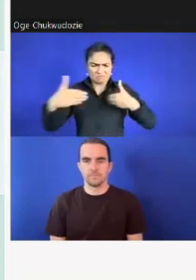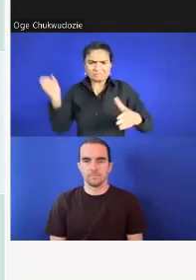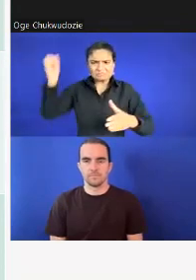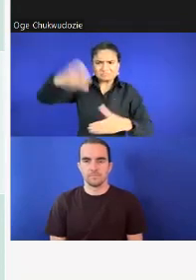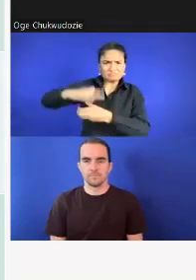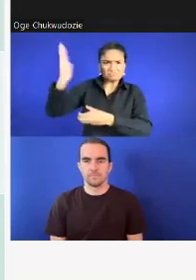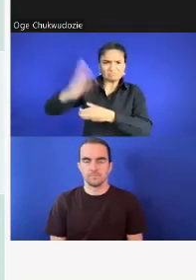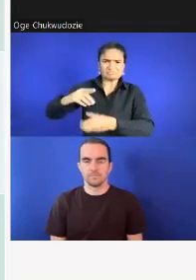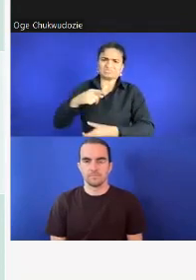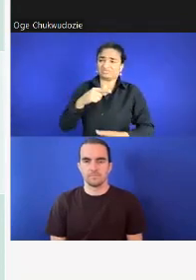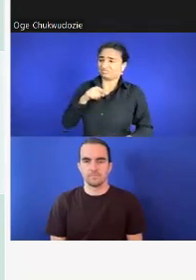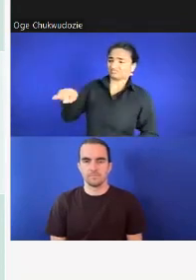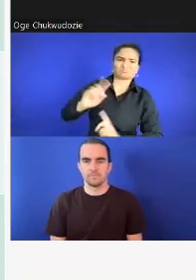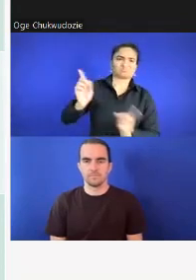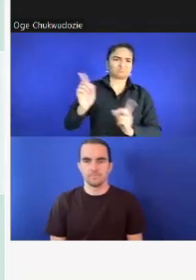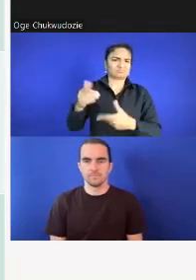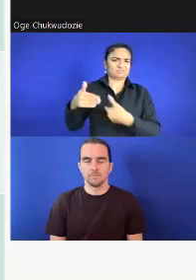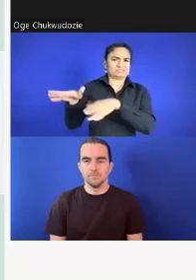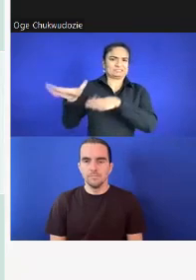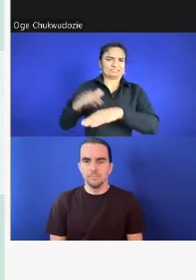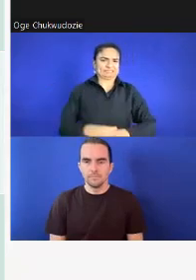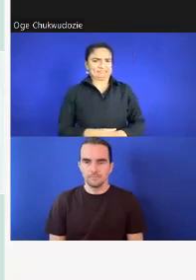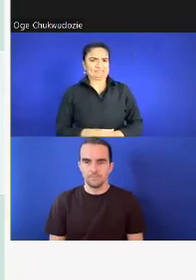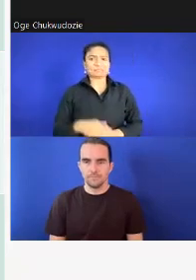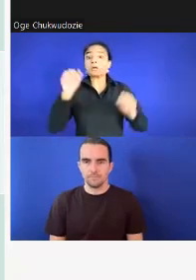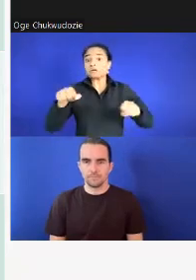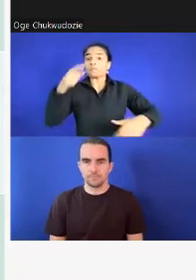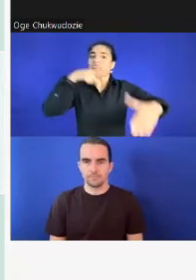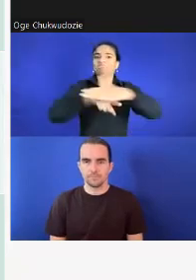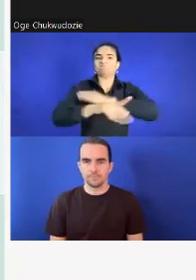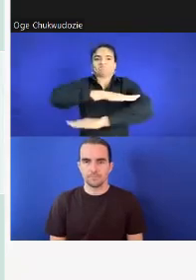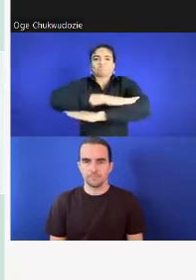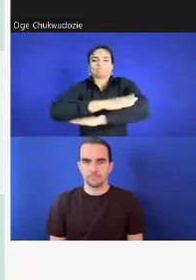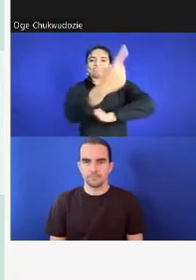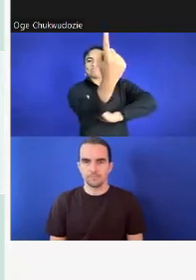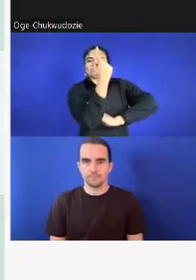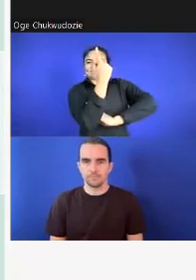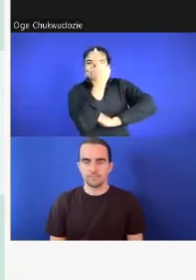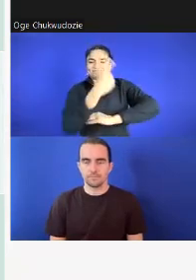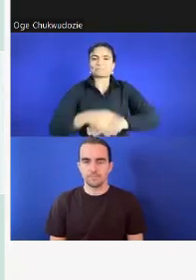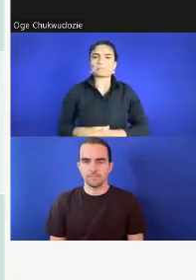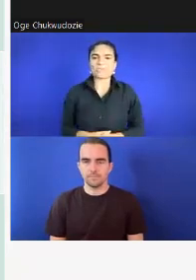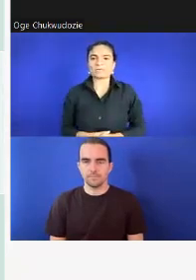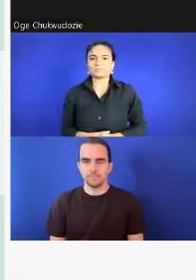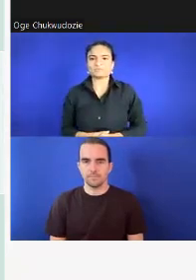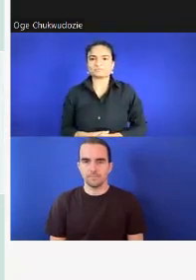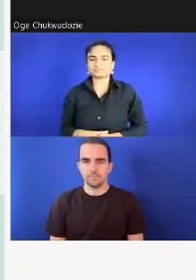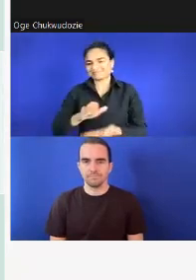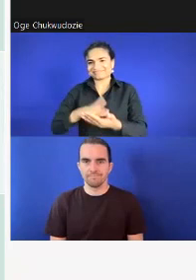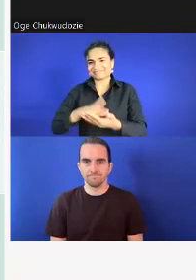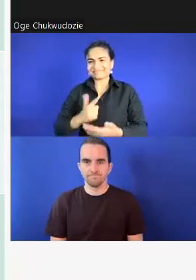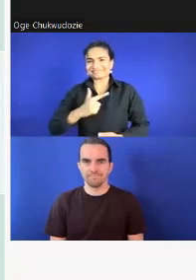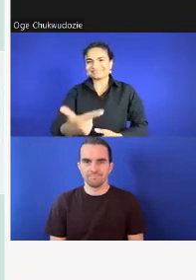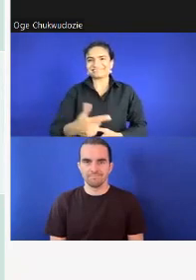get information or share feedback and complaints face to face. It's easily accessible, and then you get a faster response